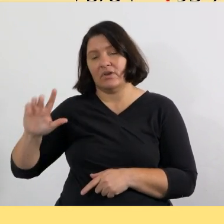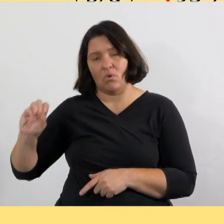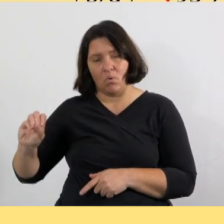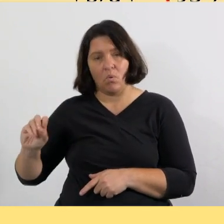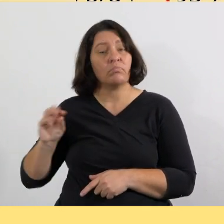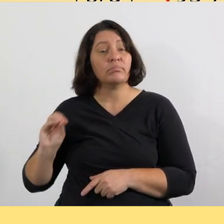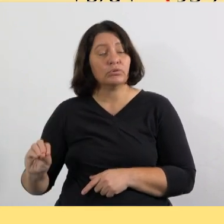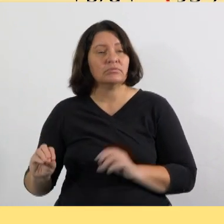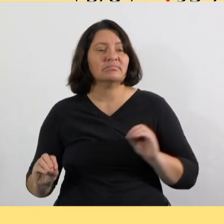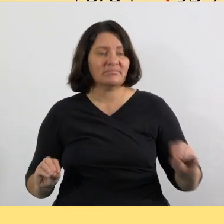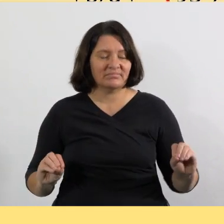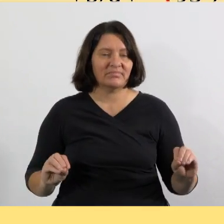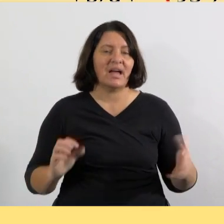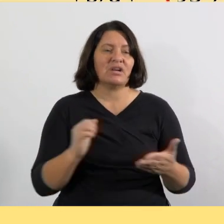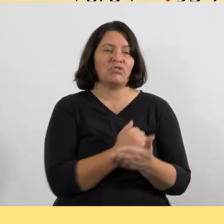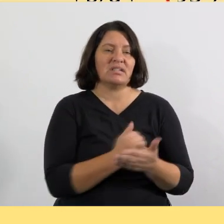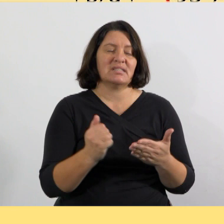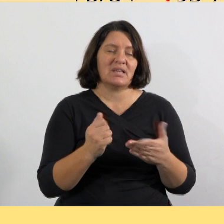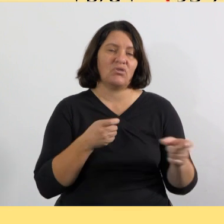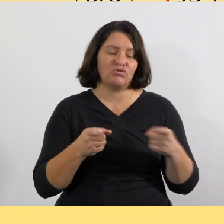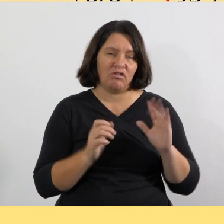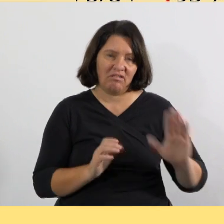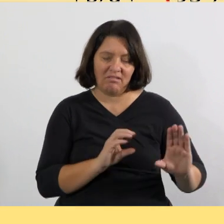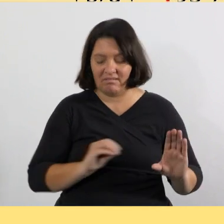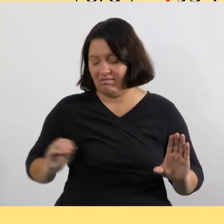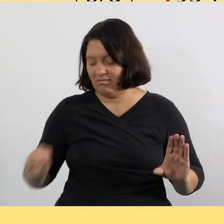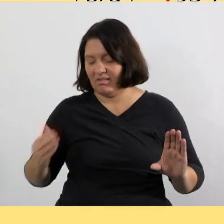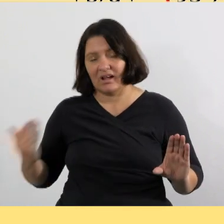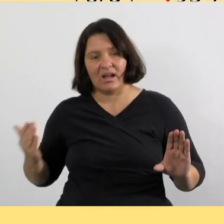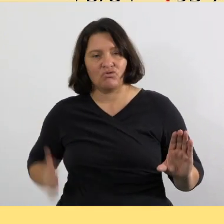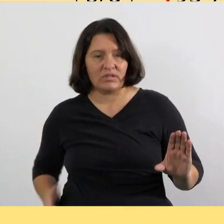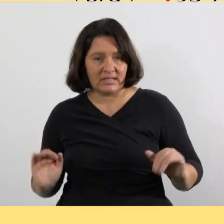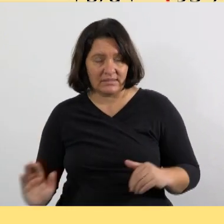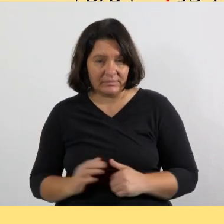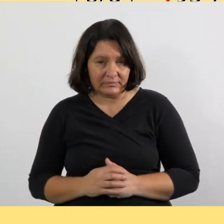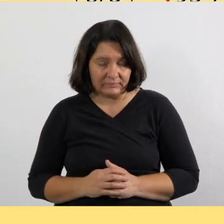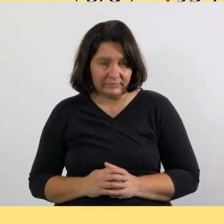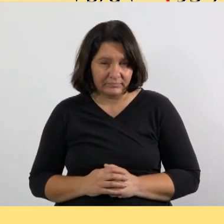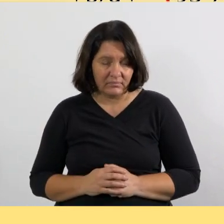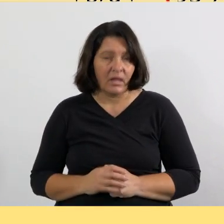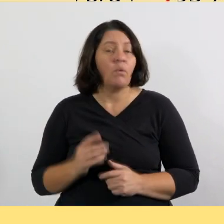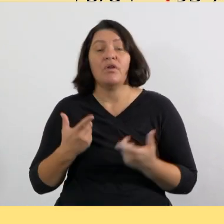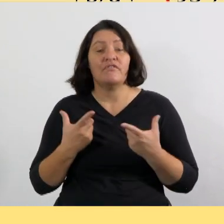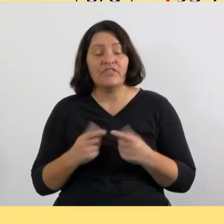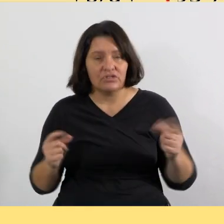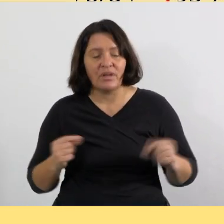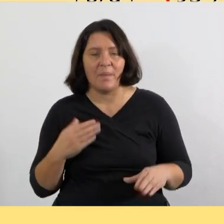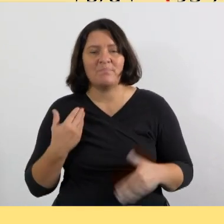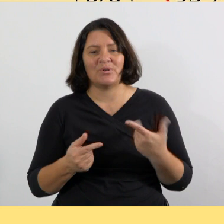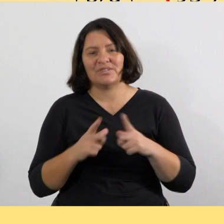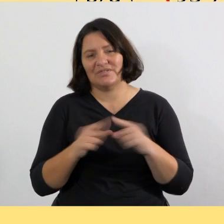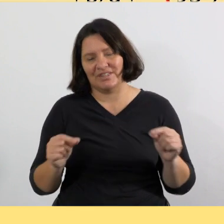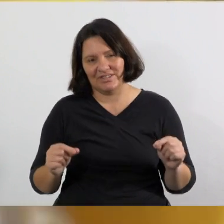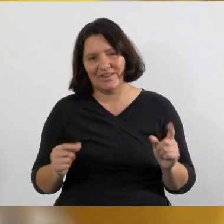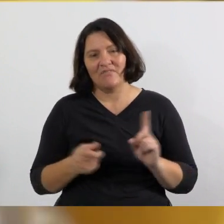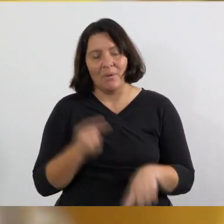93,770 on to the credit side. Once you have done this, you have completed the